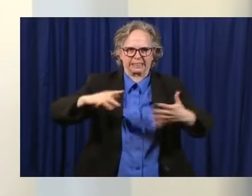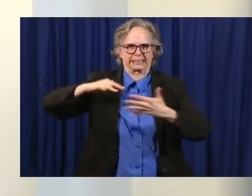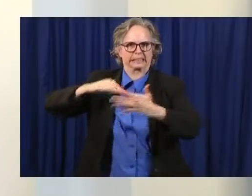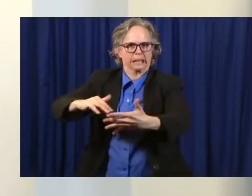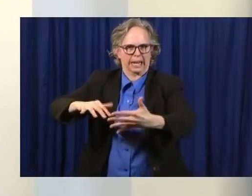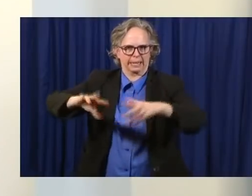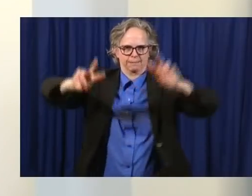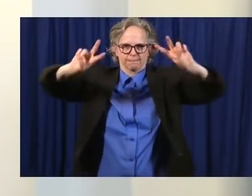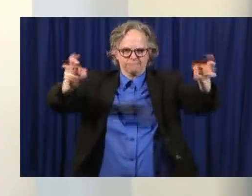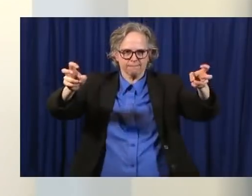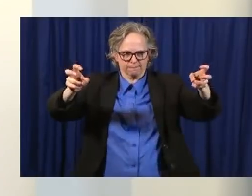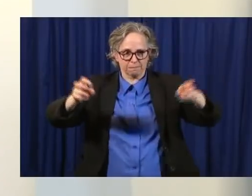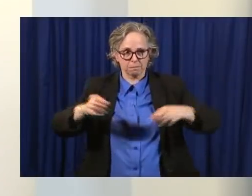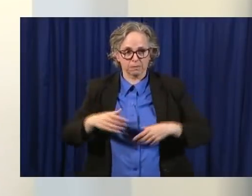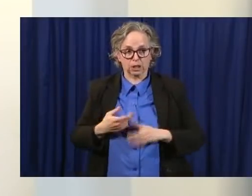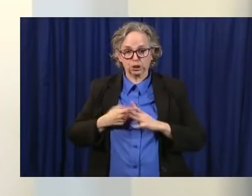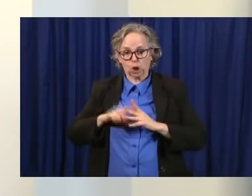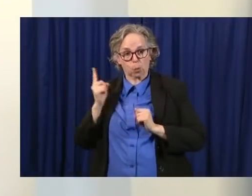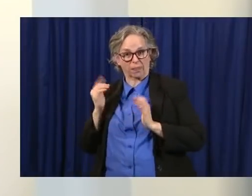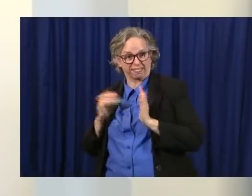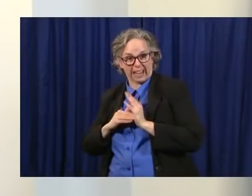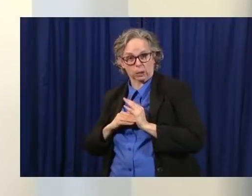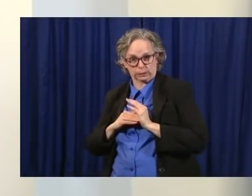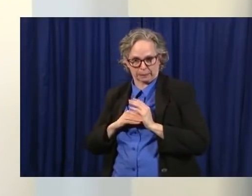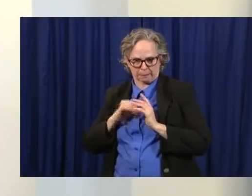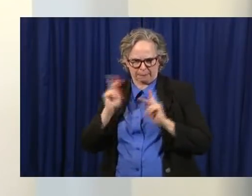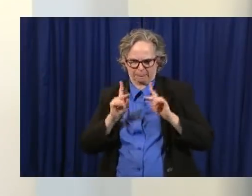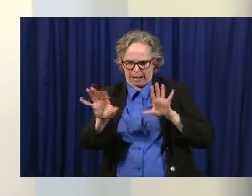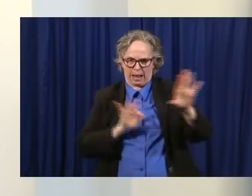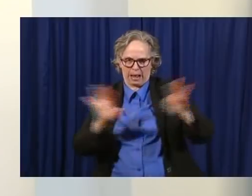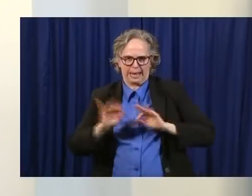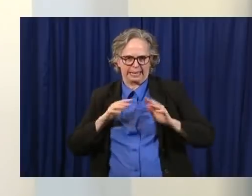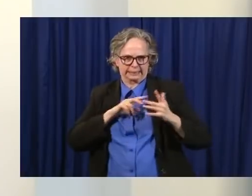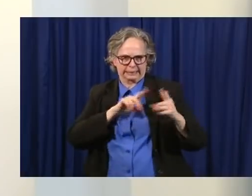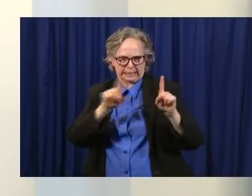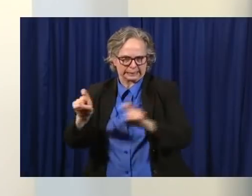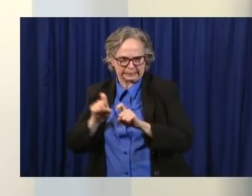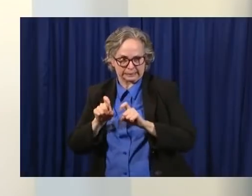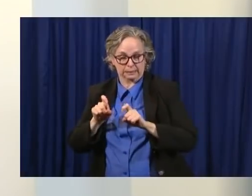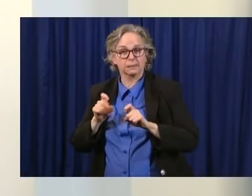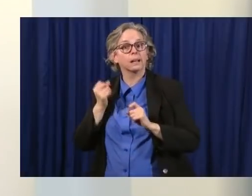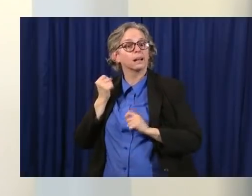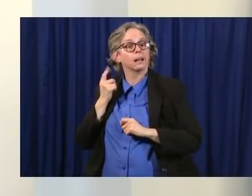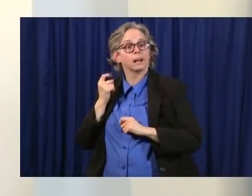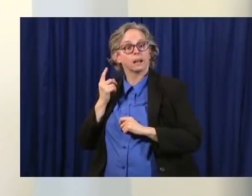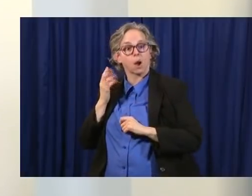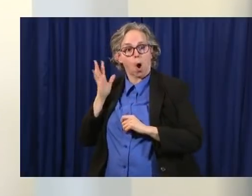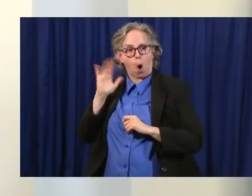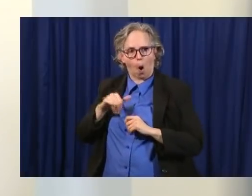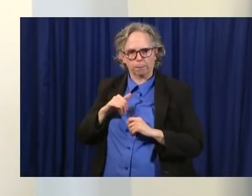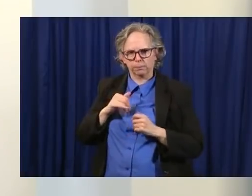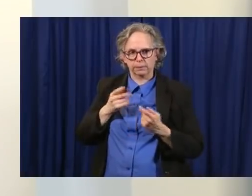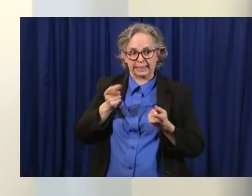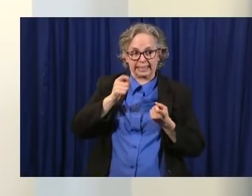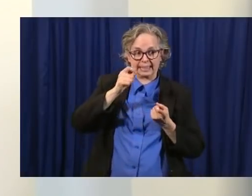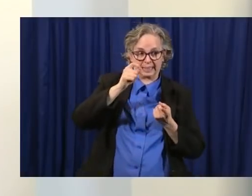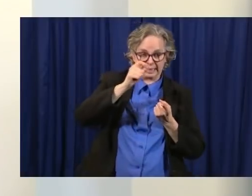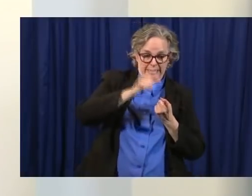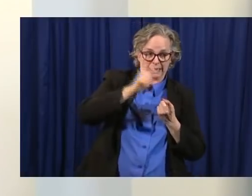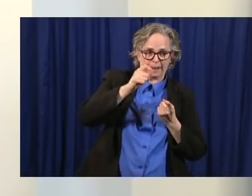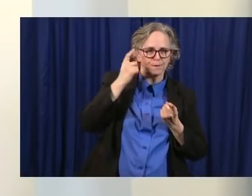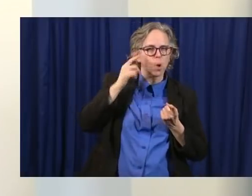1,000 tests, and we're going to be doing, hopefully, both the antibody testing serologically. We're also going to be taking